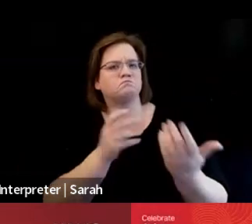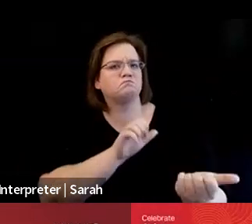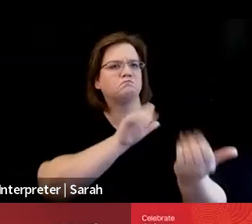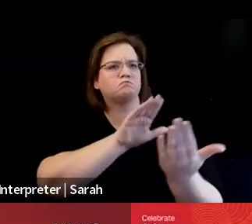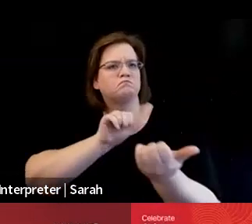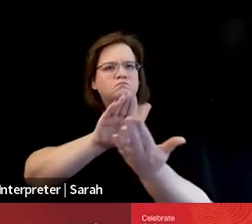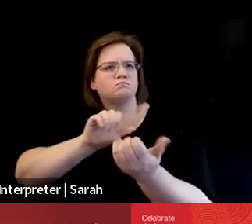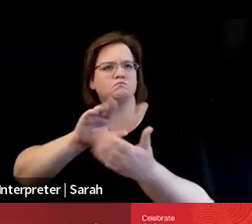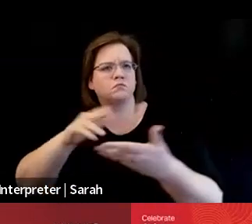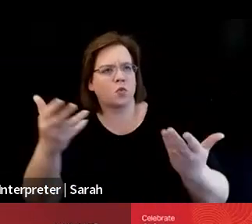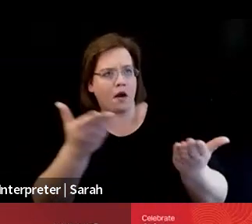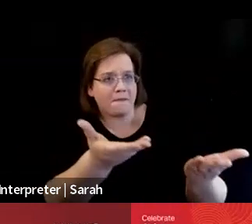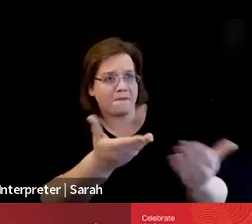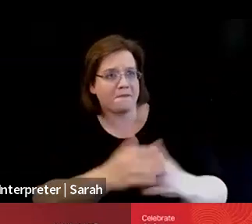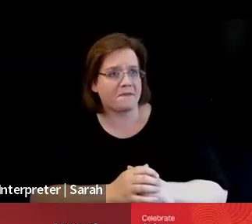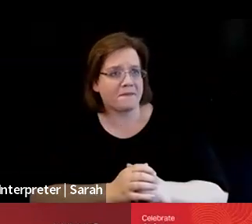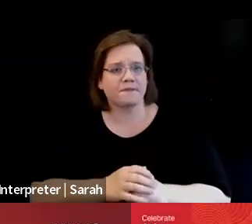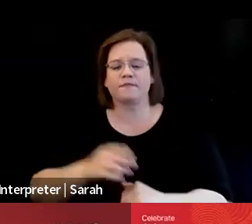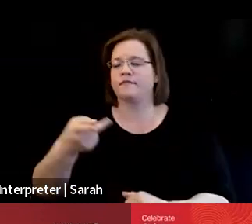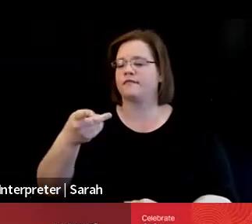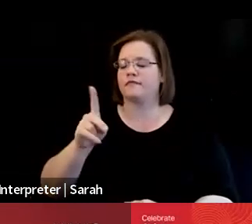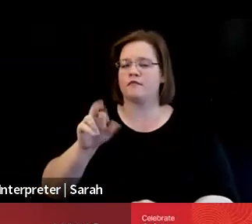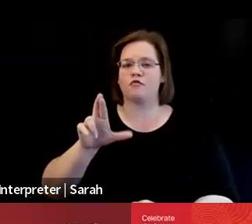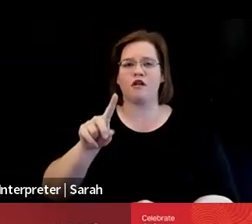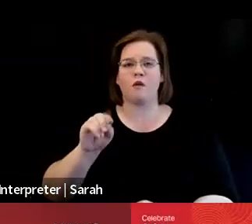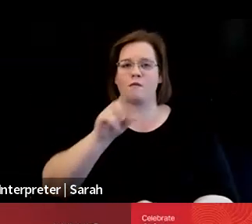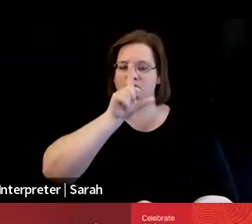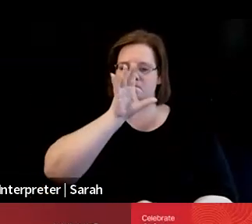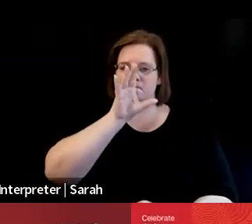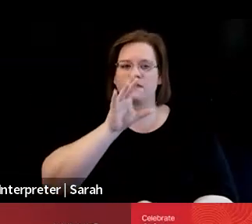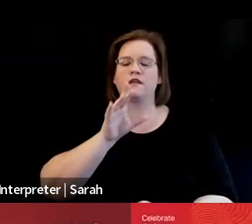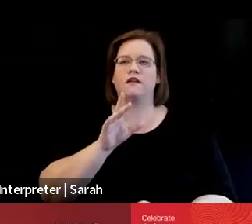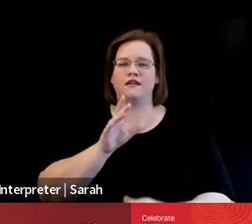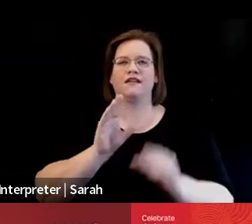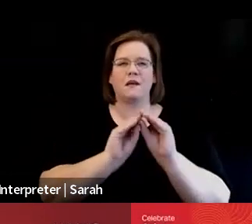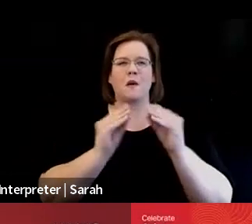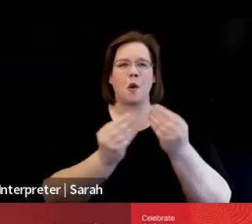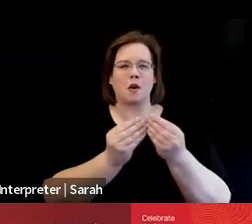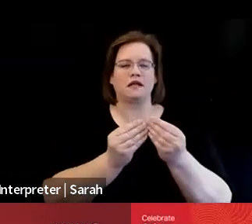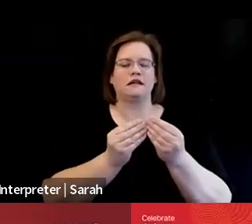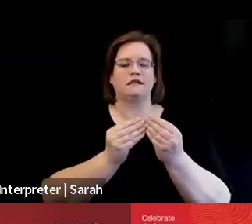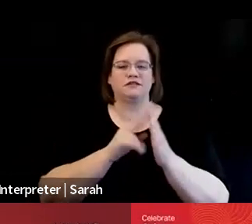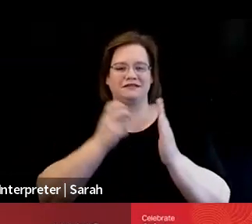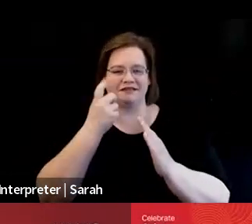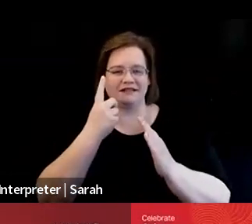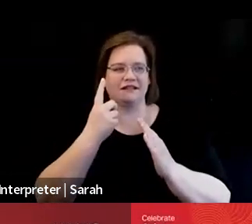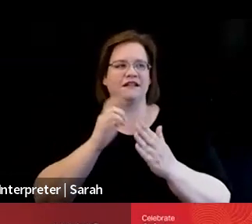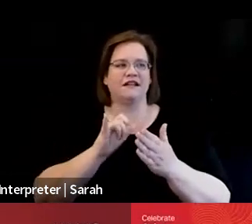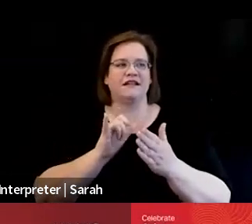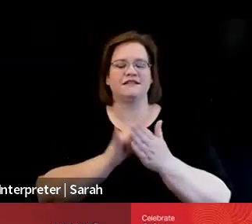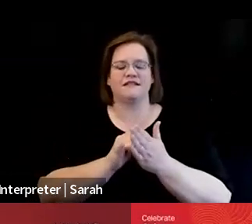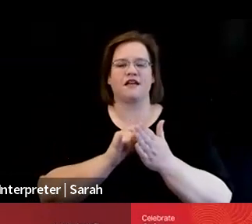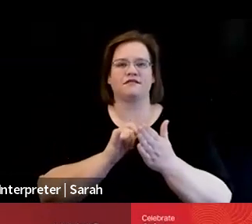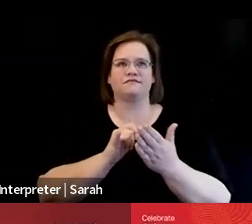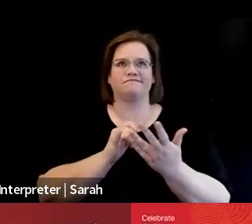know, when we were talking about our individual health literacy and organizational, I was thinking that perhaps it is the organizational health